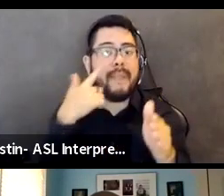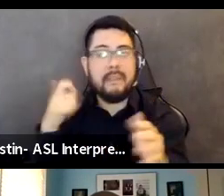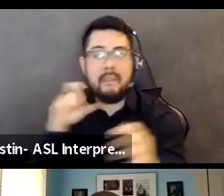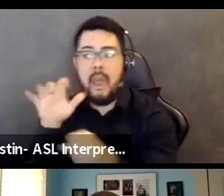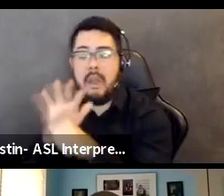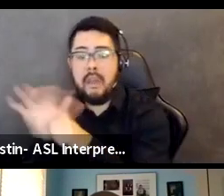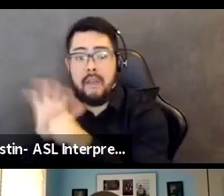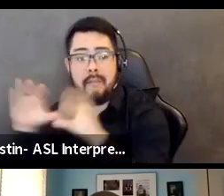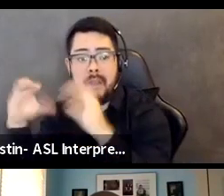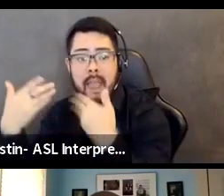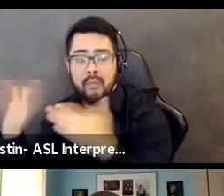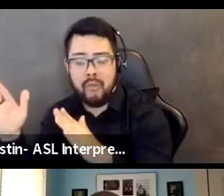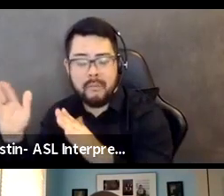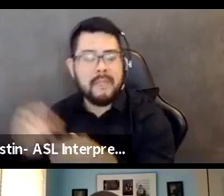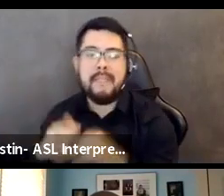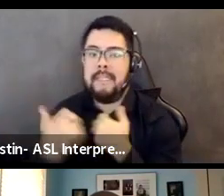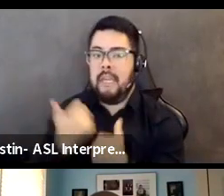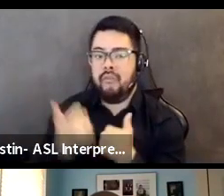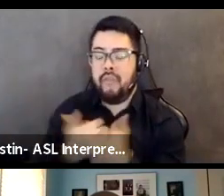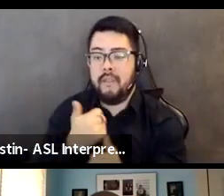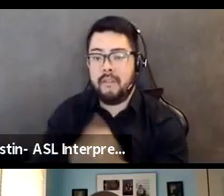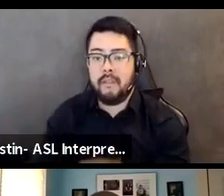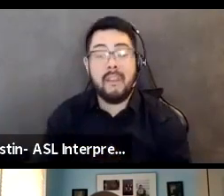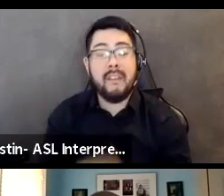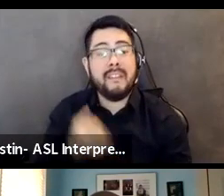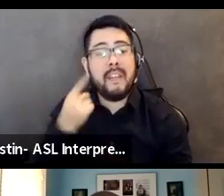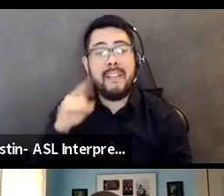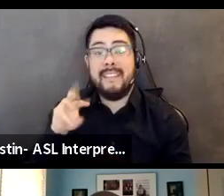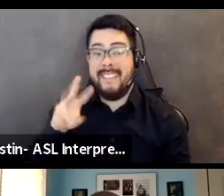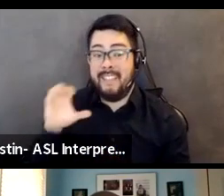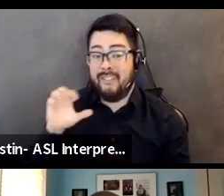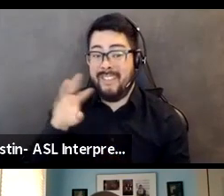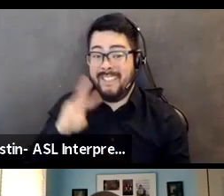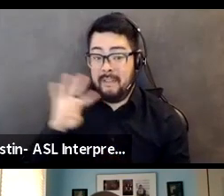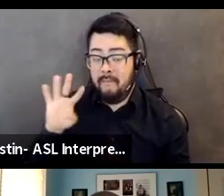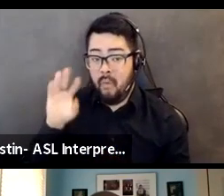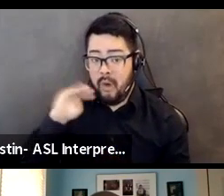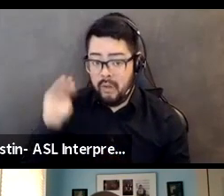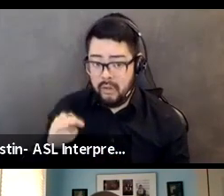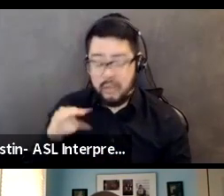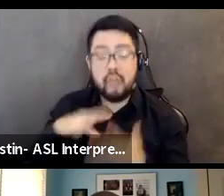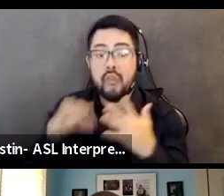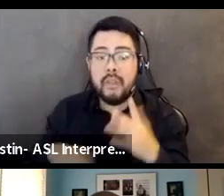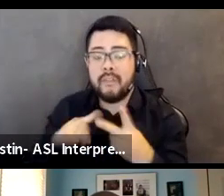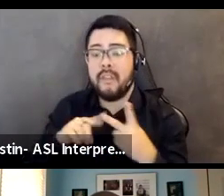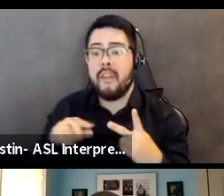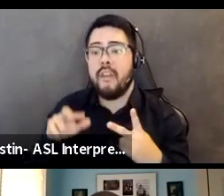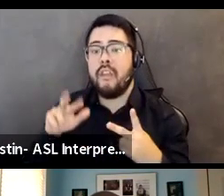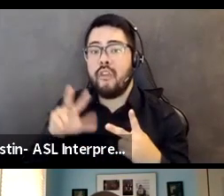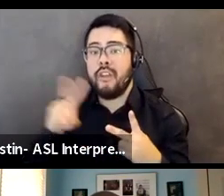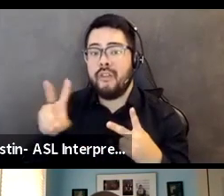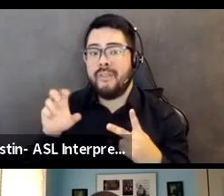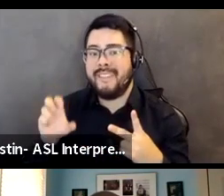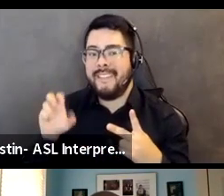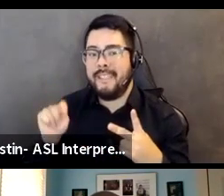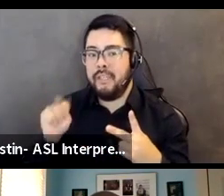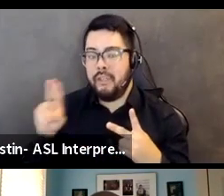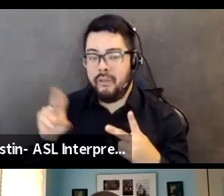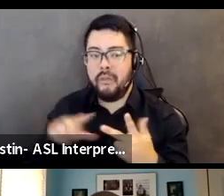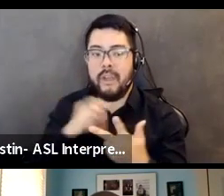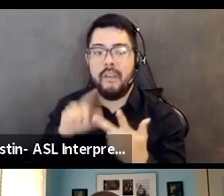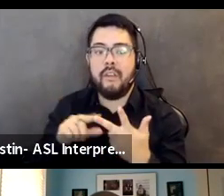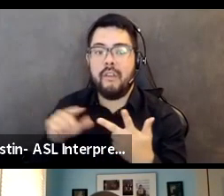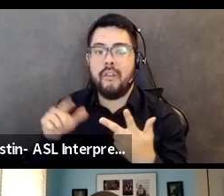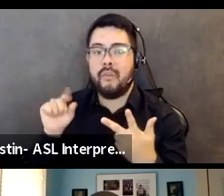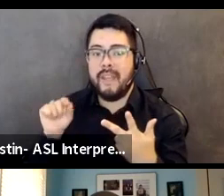extremely dangerous these 664 students 43 ctu members and 20 seiu